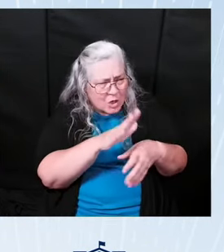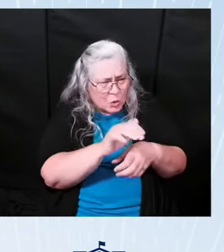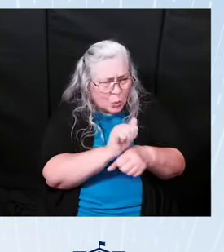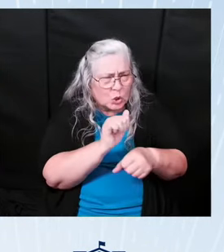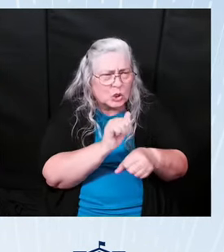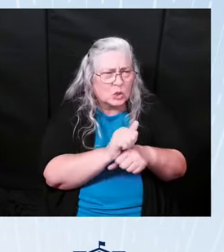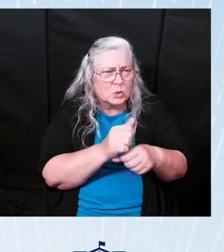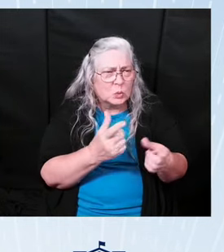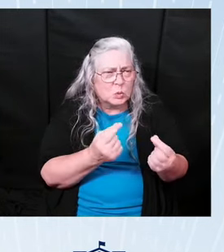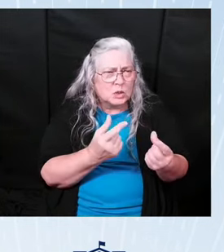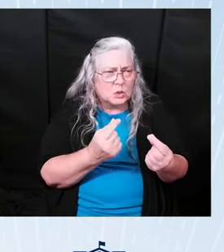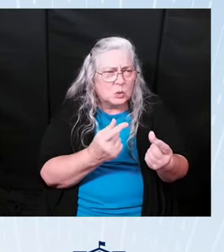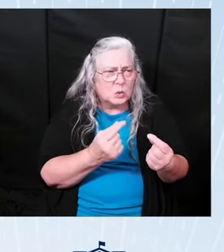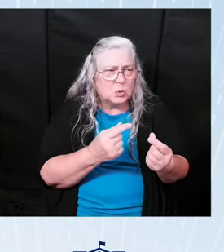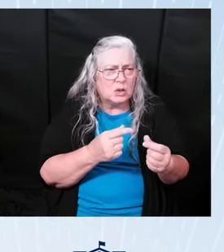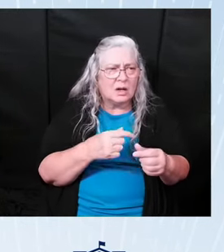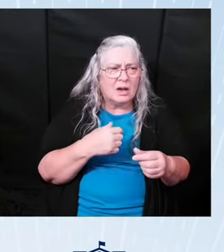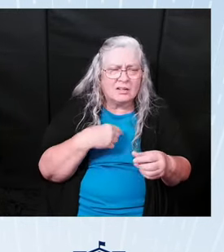in Minnesota.